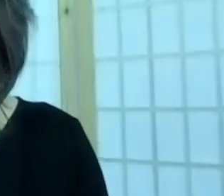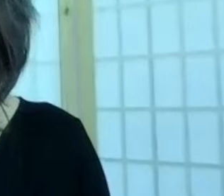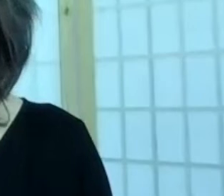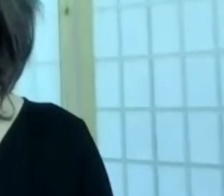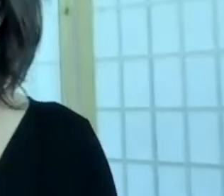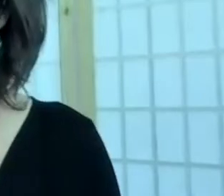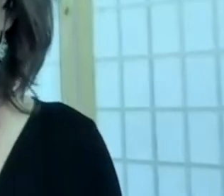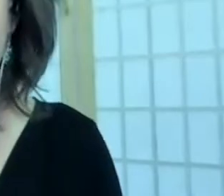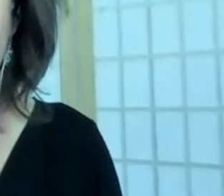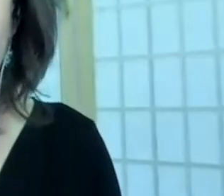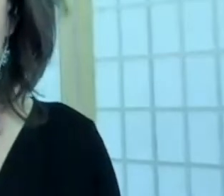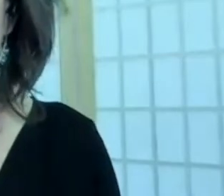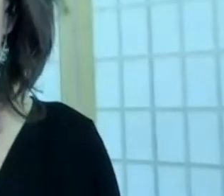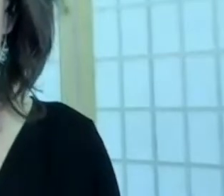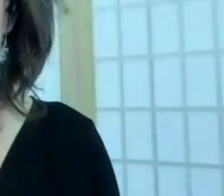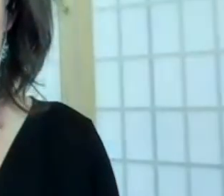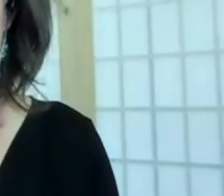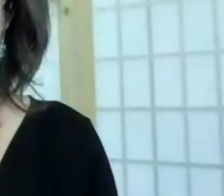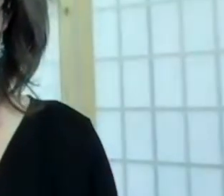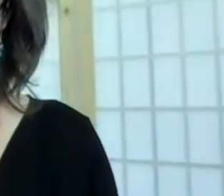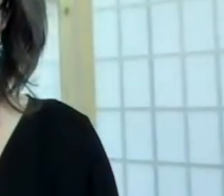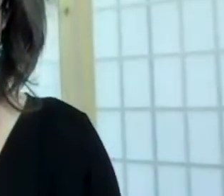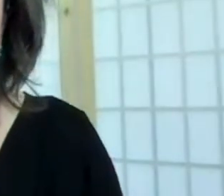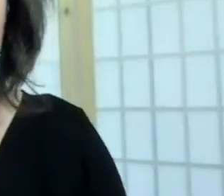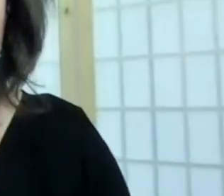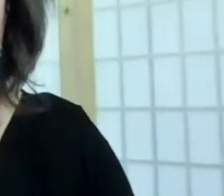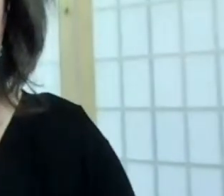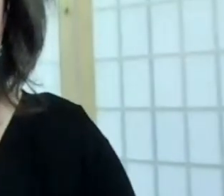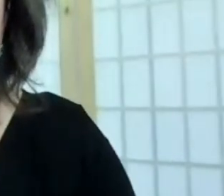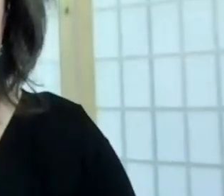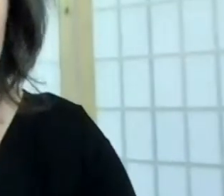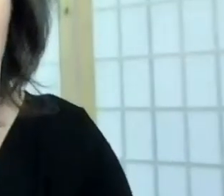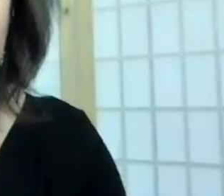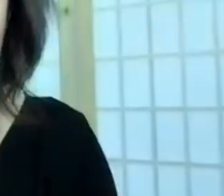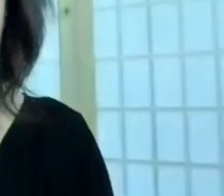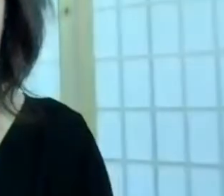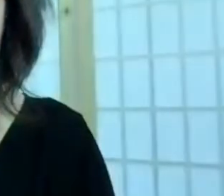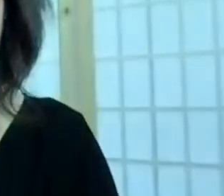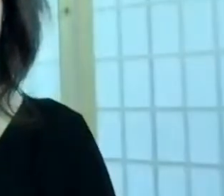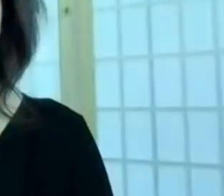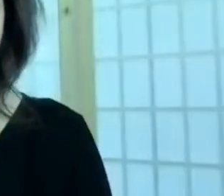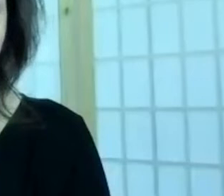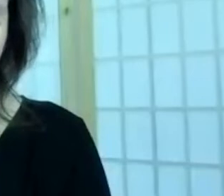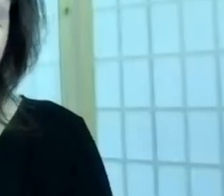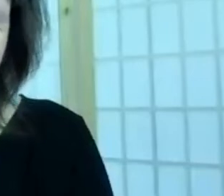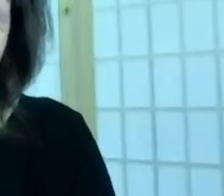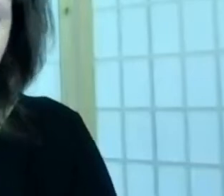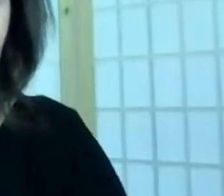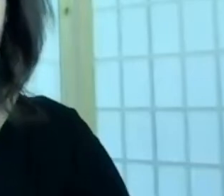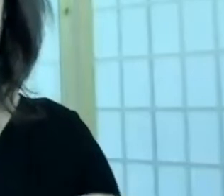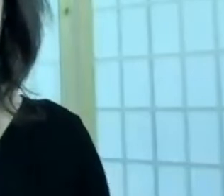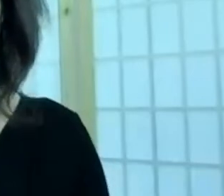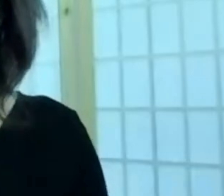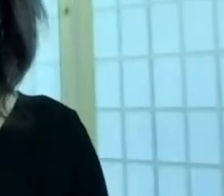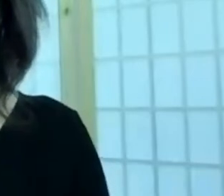a round of synthesis and takeaways, and for those of you who have been with the Learning Collaborative and this is your 4th session this year, this is